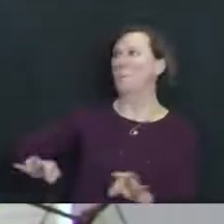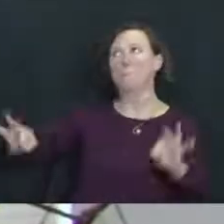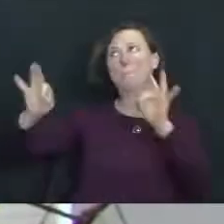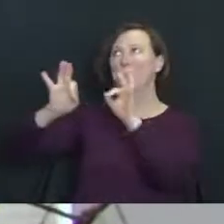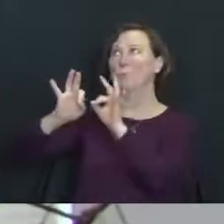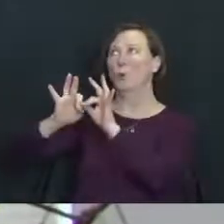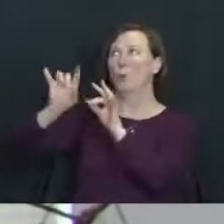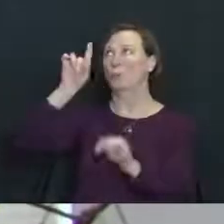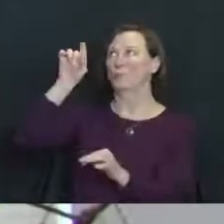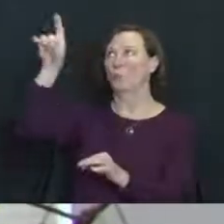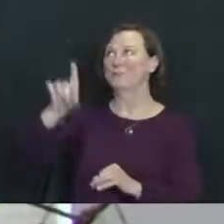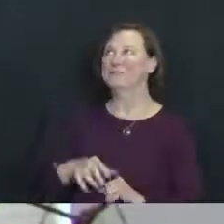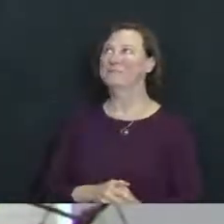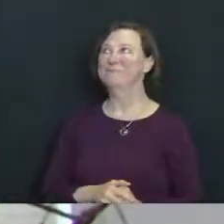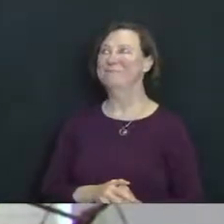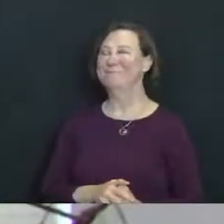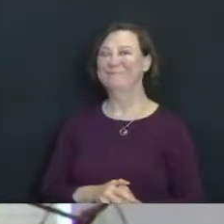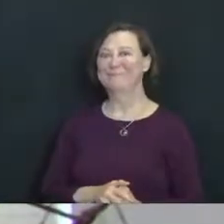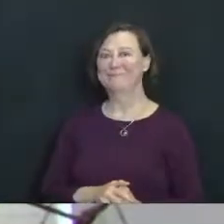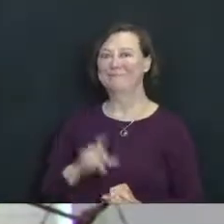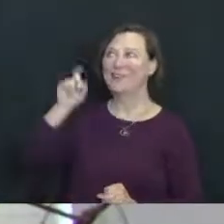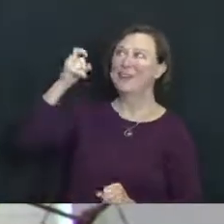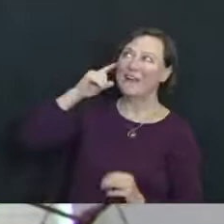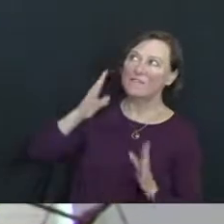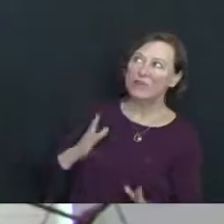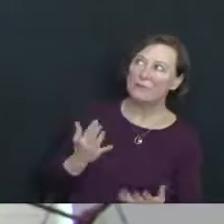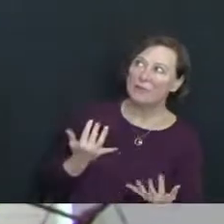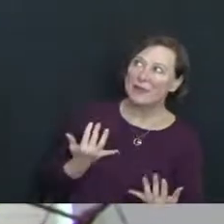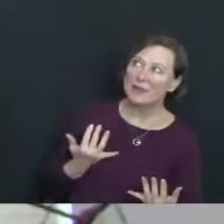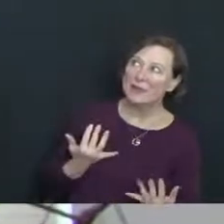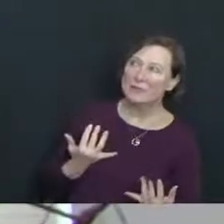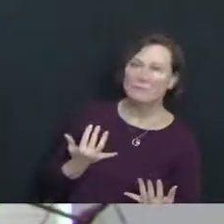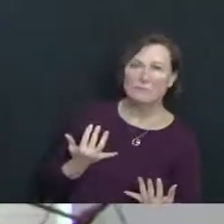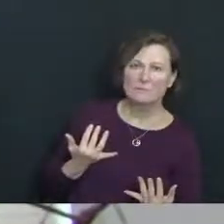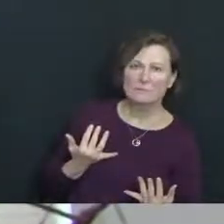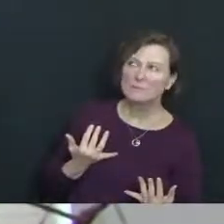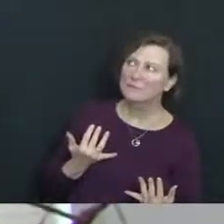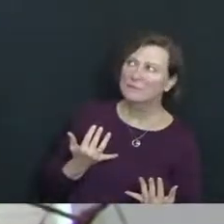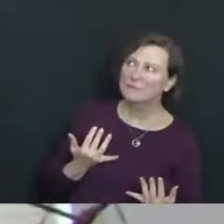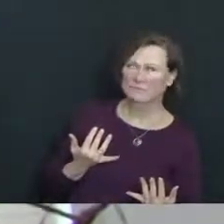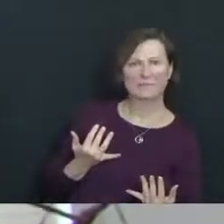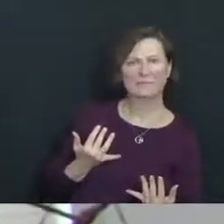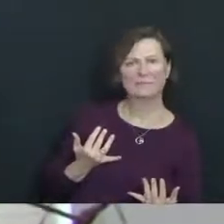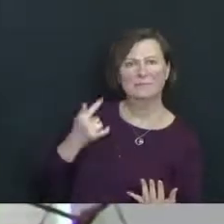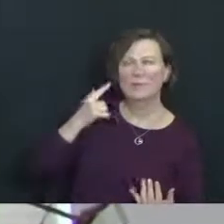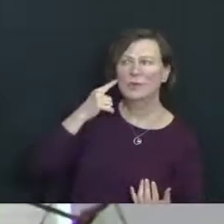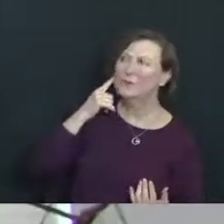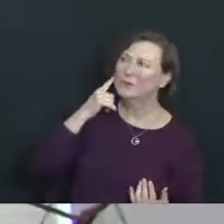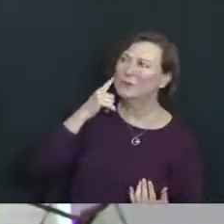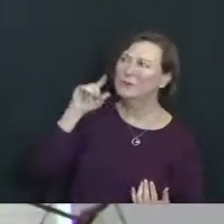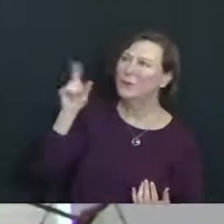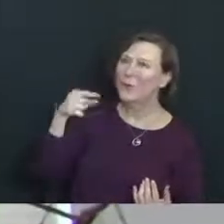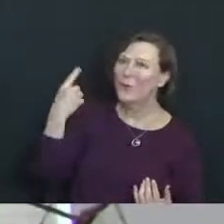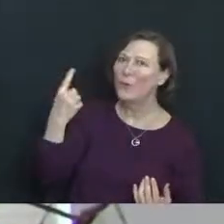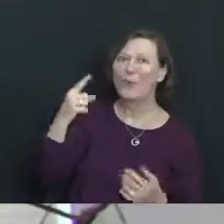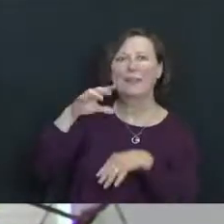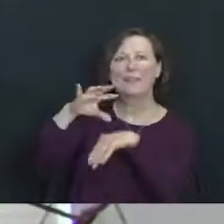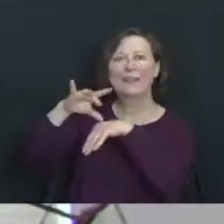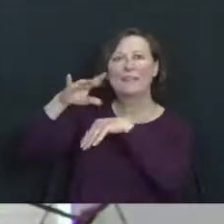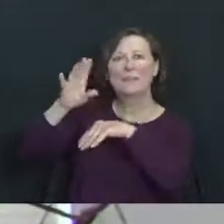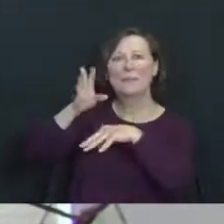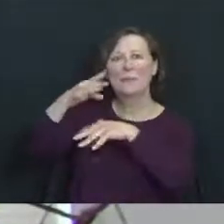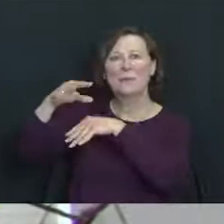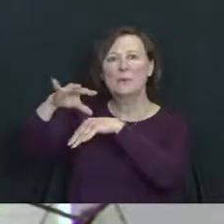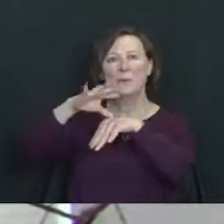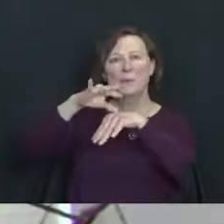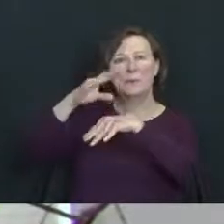question." The governor waited for a reply, but heard only the pleasant sounds of leaves stirring in